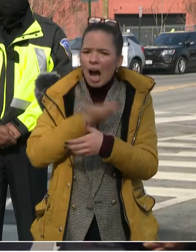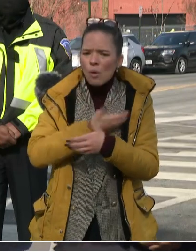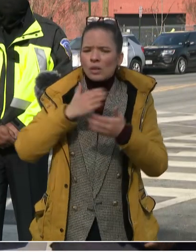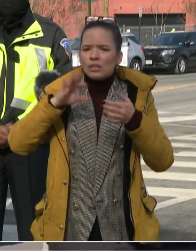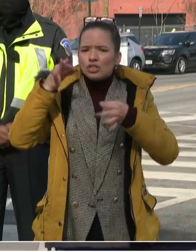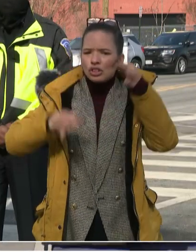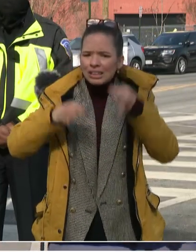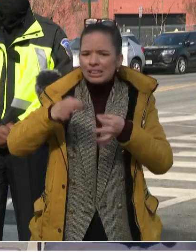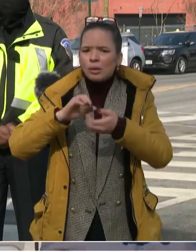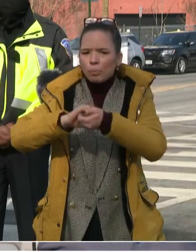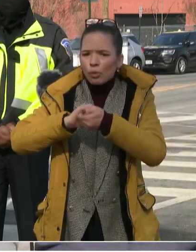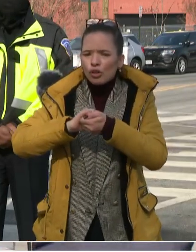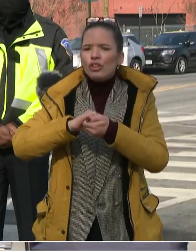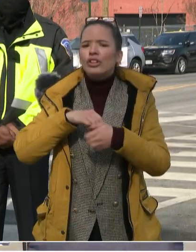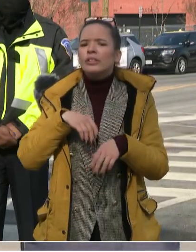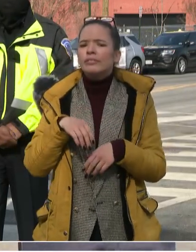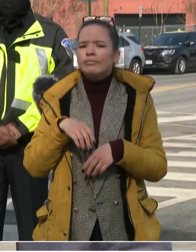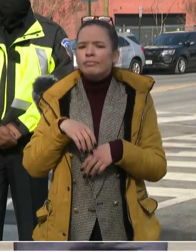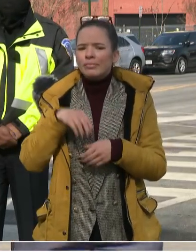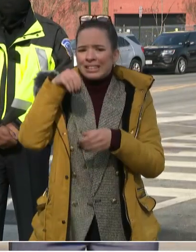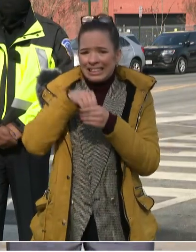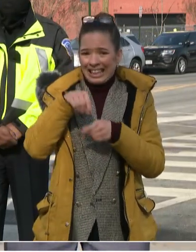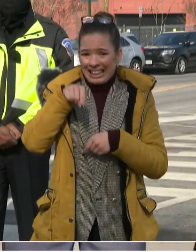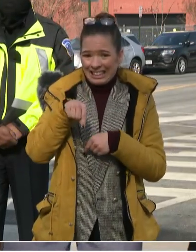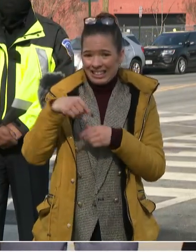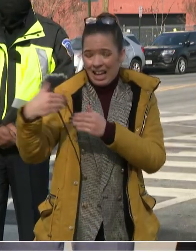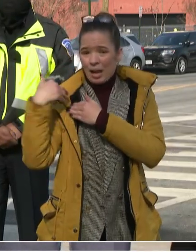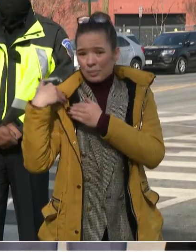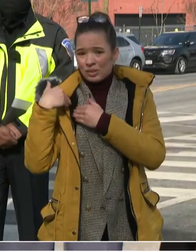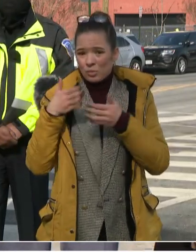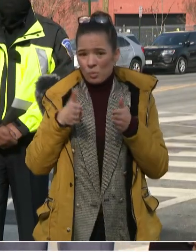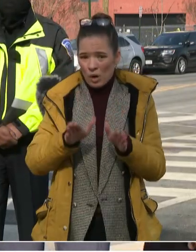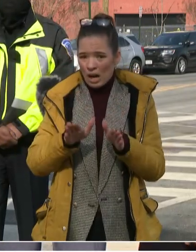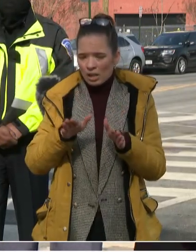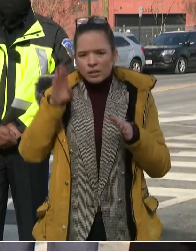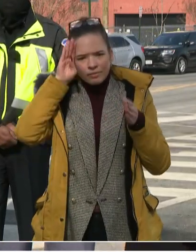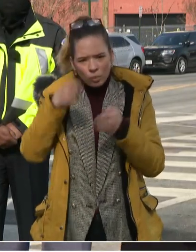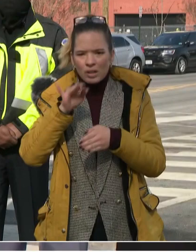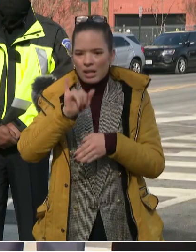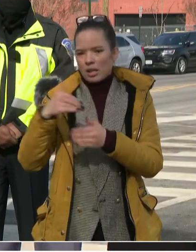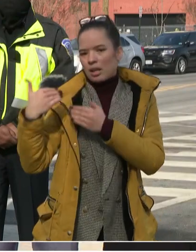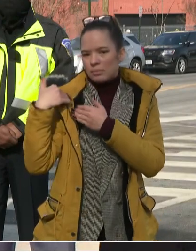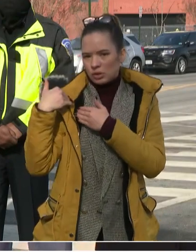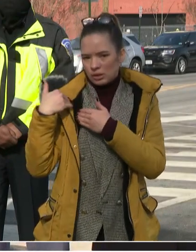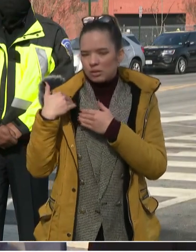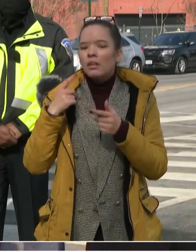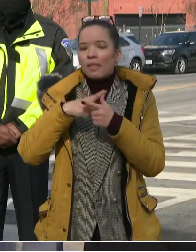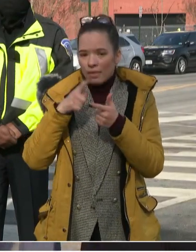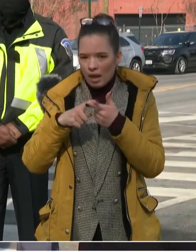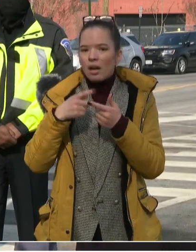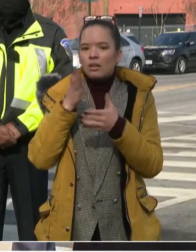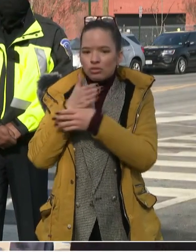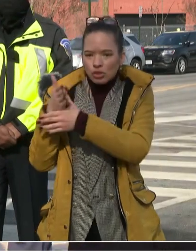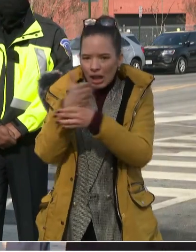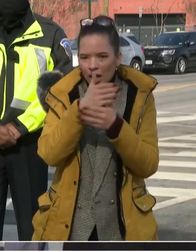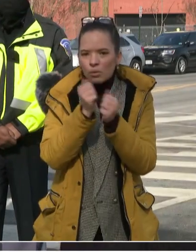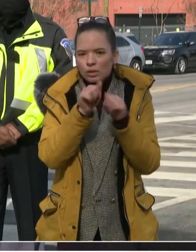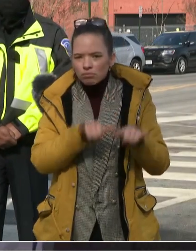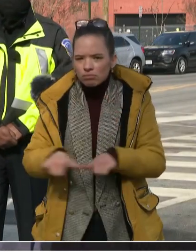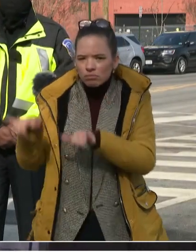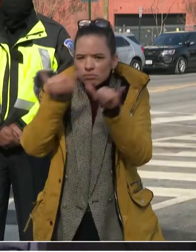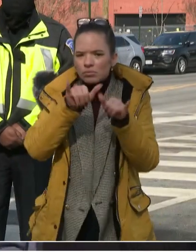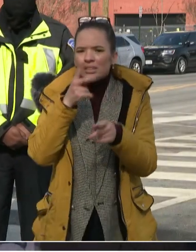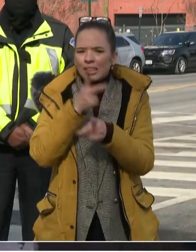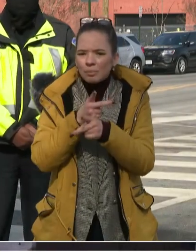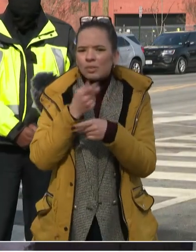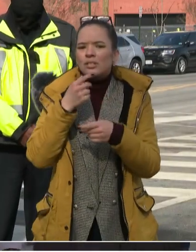accountable way in this system to keep focusing on accountability so we can share the common resolve to keep our residents safe by